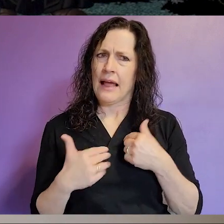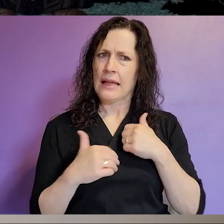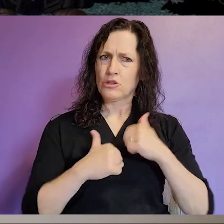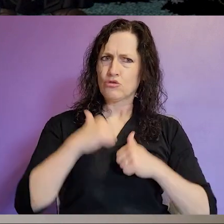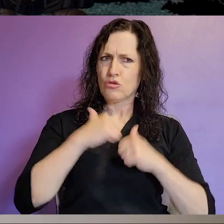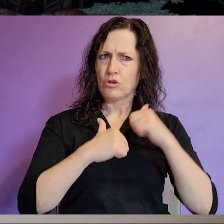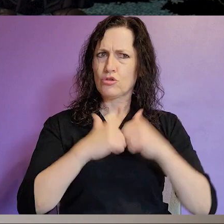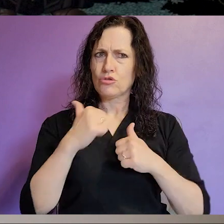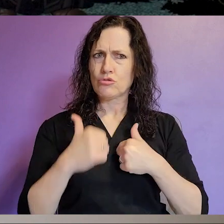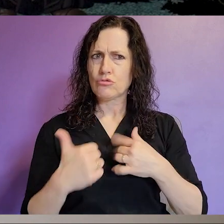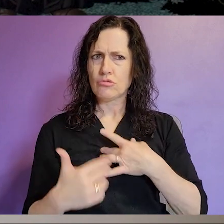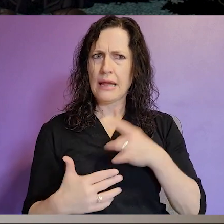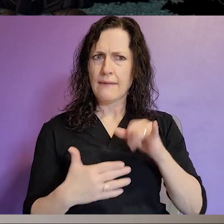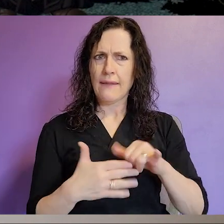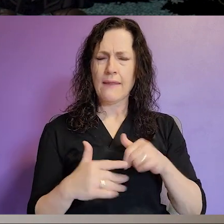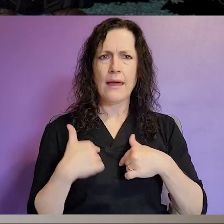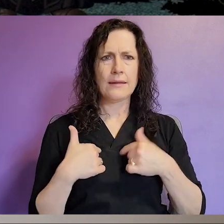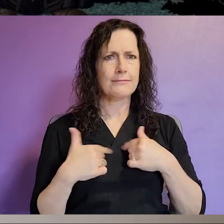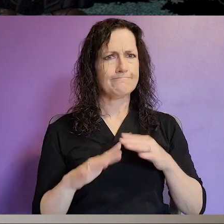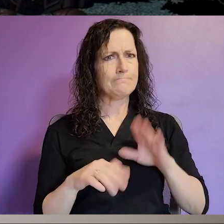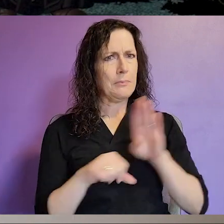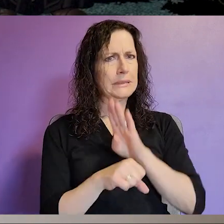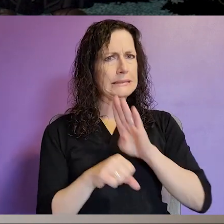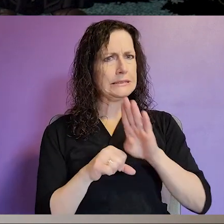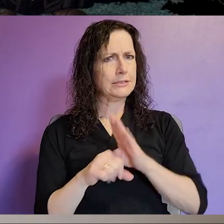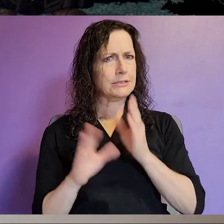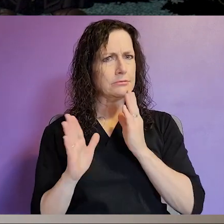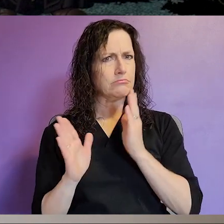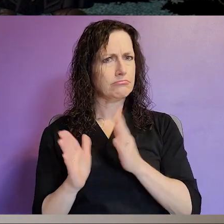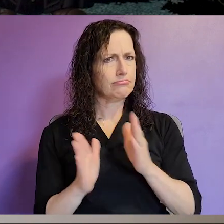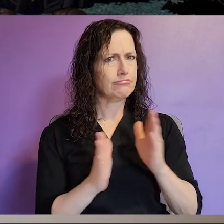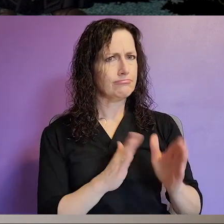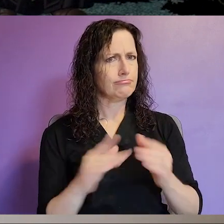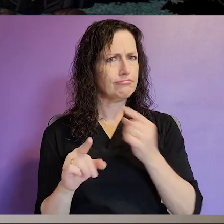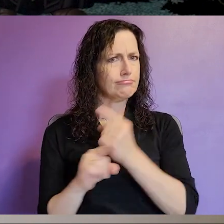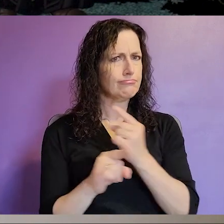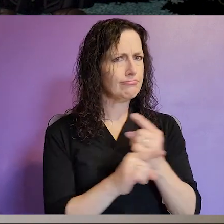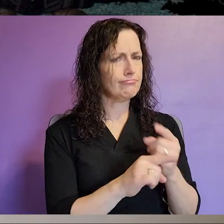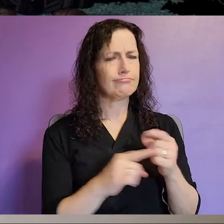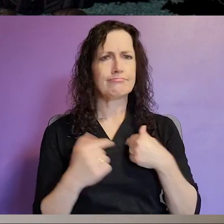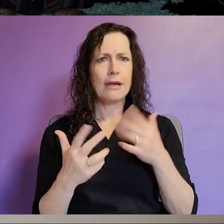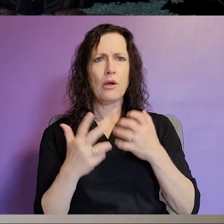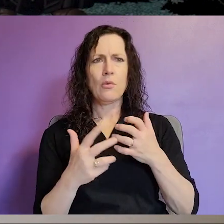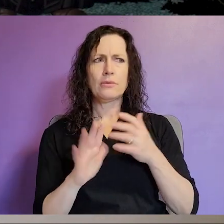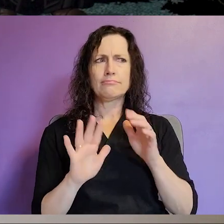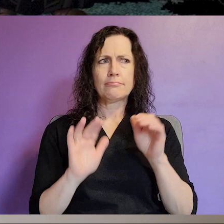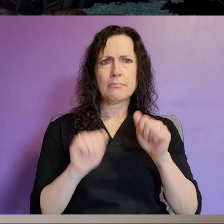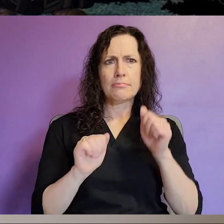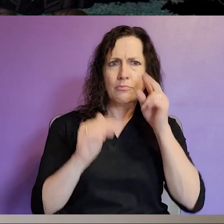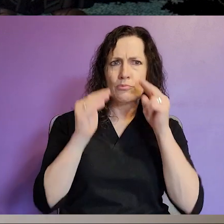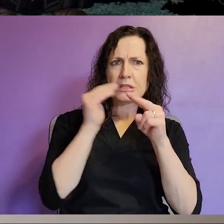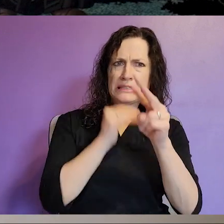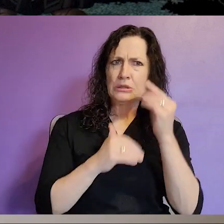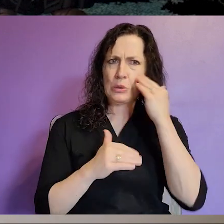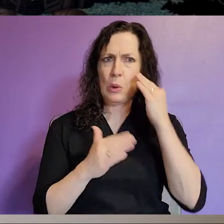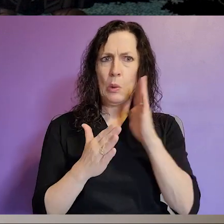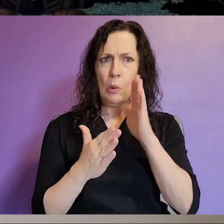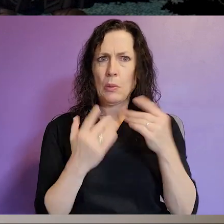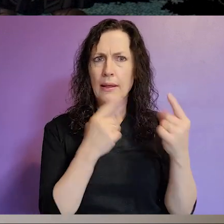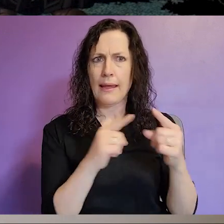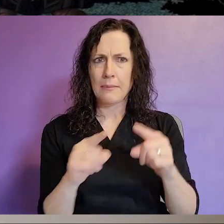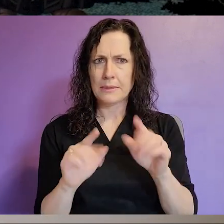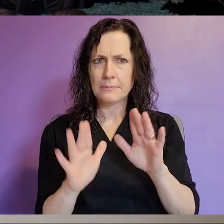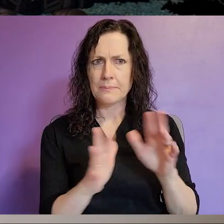the lines. I like structure. I like business. I like